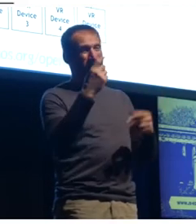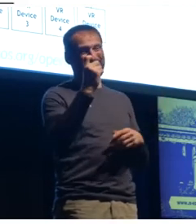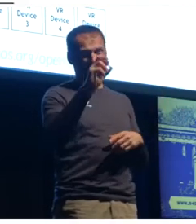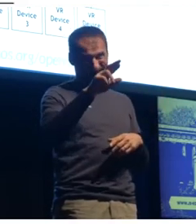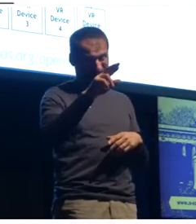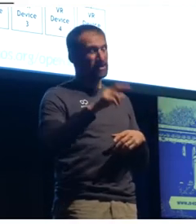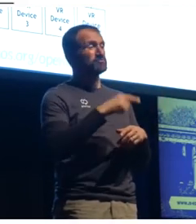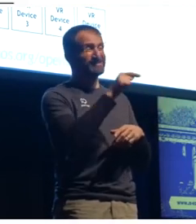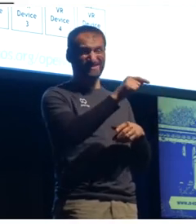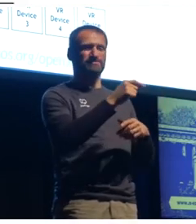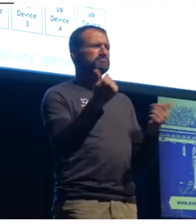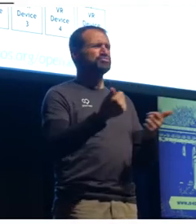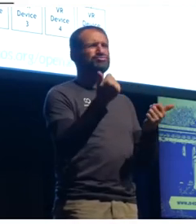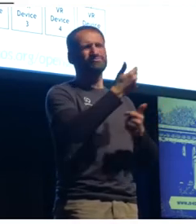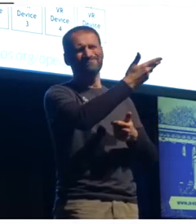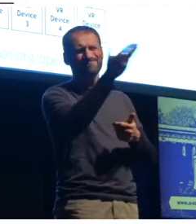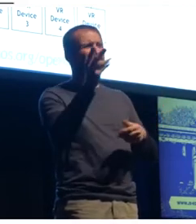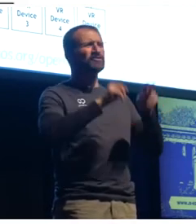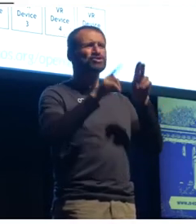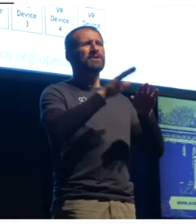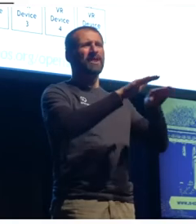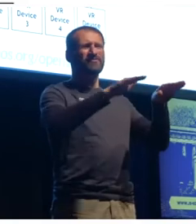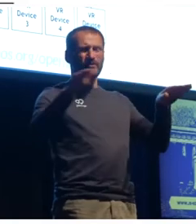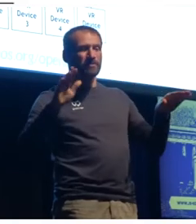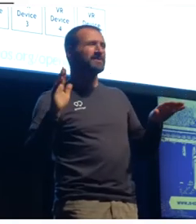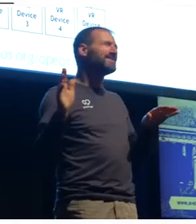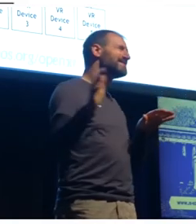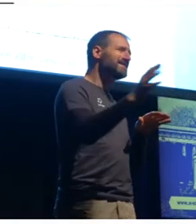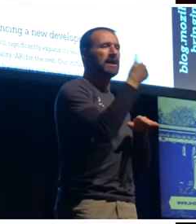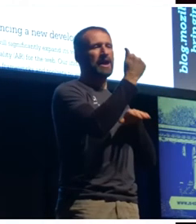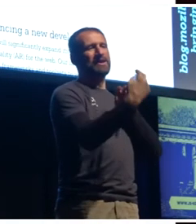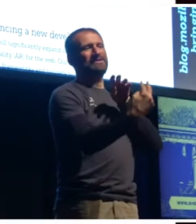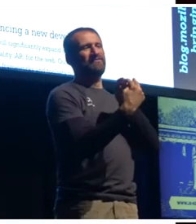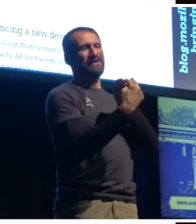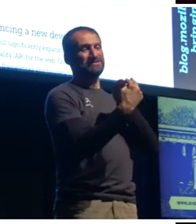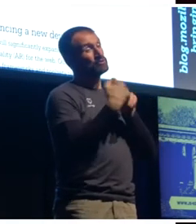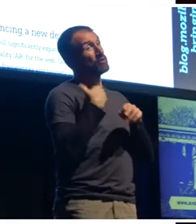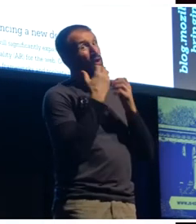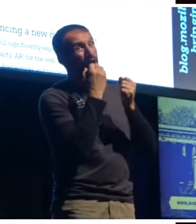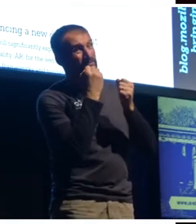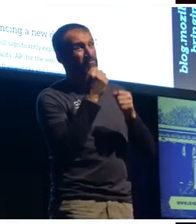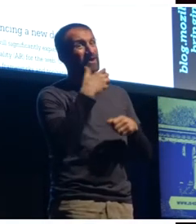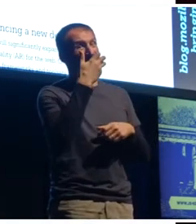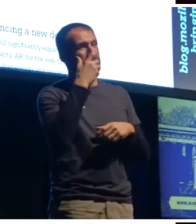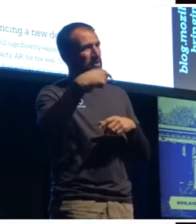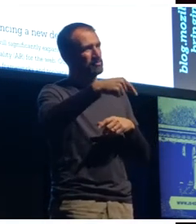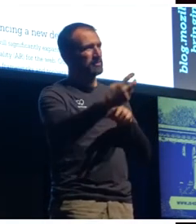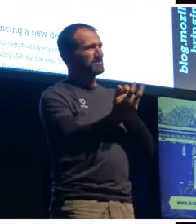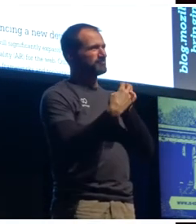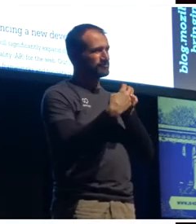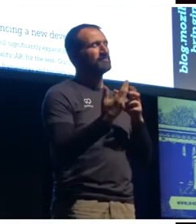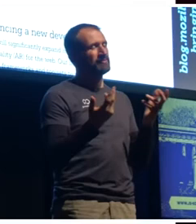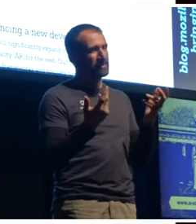different platforms a common interface to work off of. Hopefully Apple will join soon. But VR is